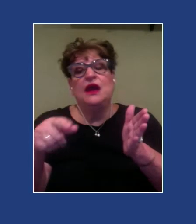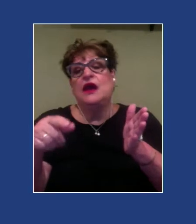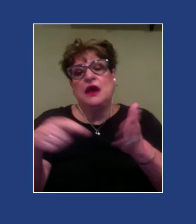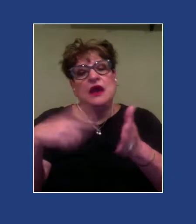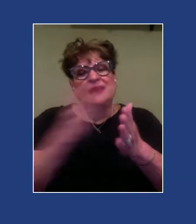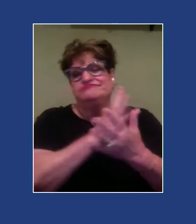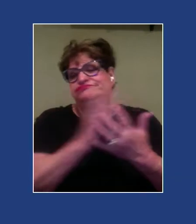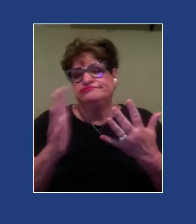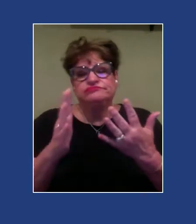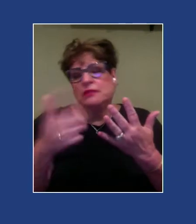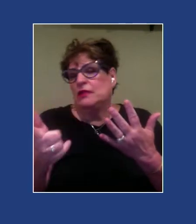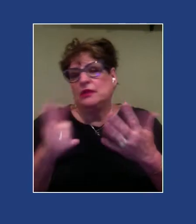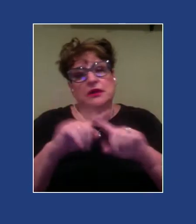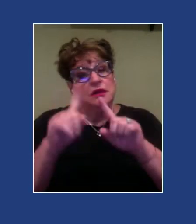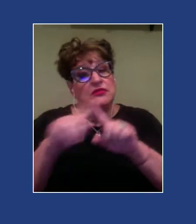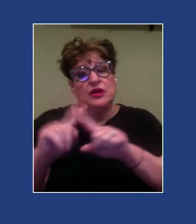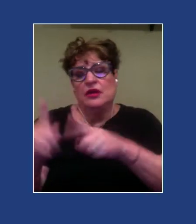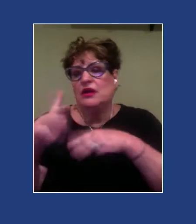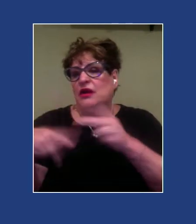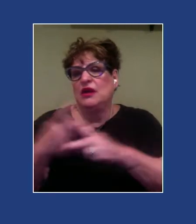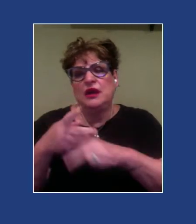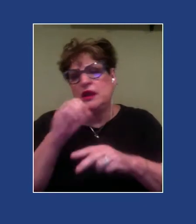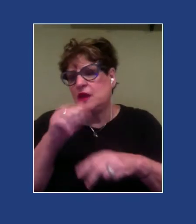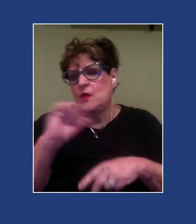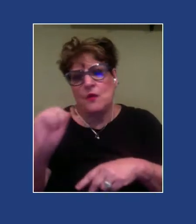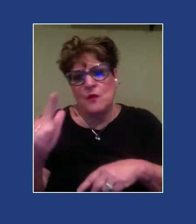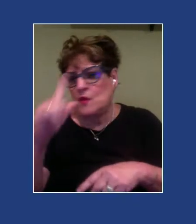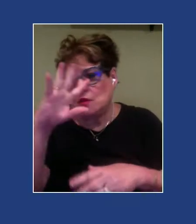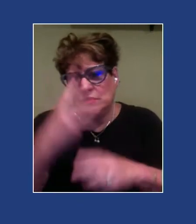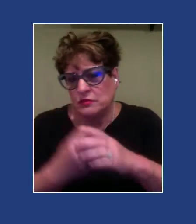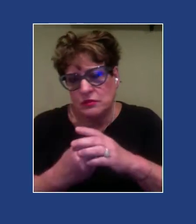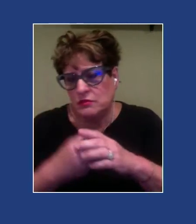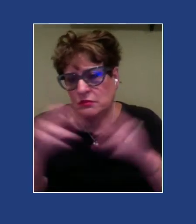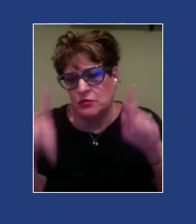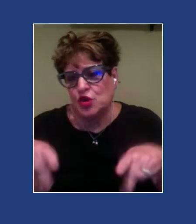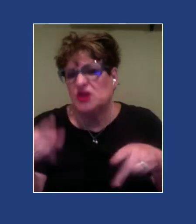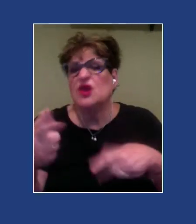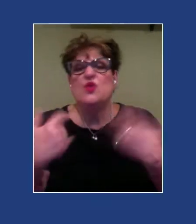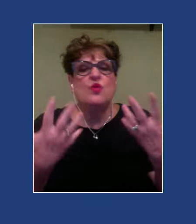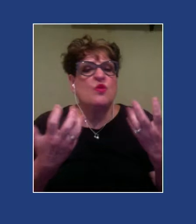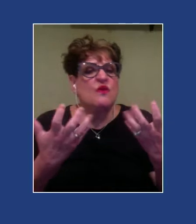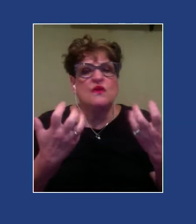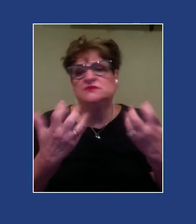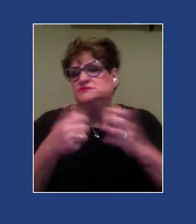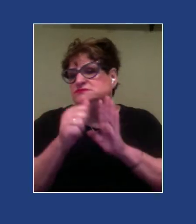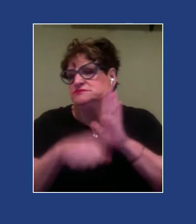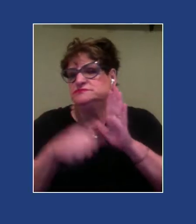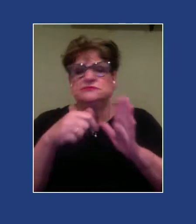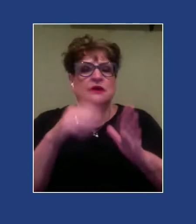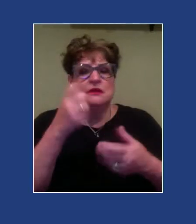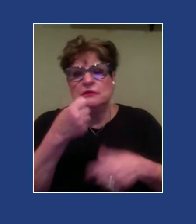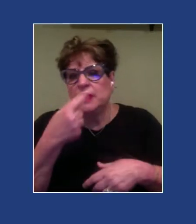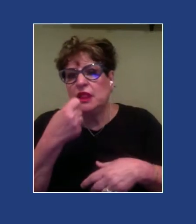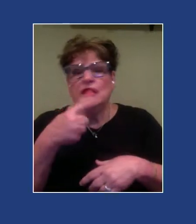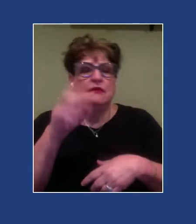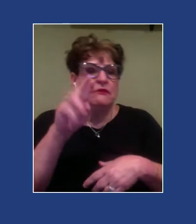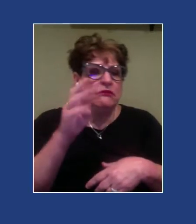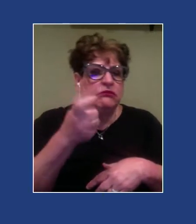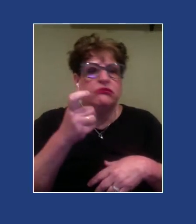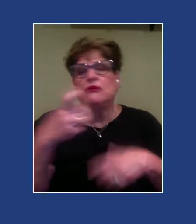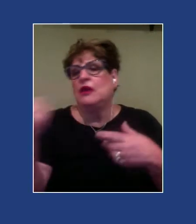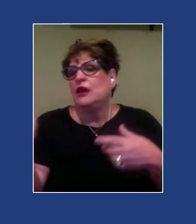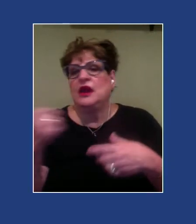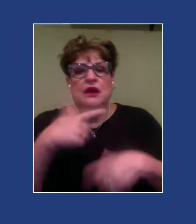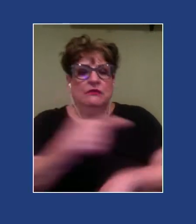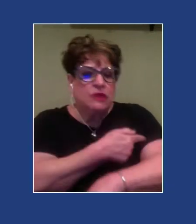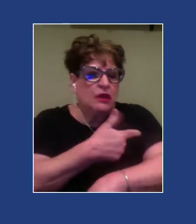surgical procedures. Not every transgender and gender diverse person necessarily wants these various forms of affirmation. Not everybody legally